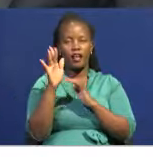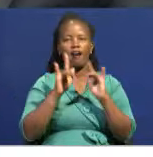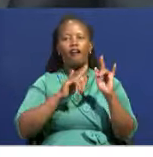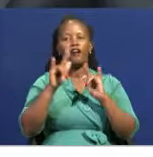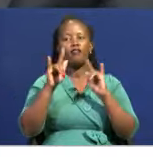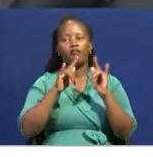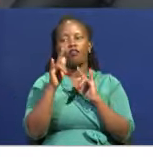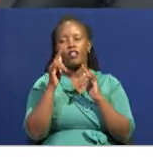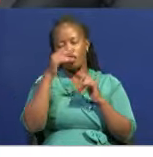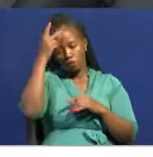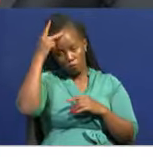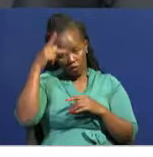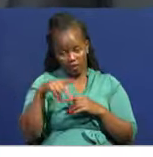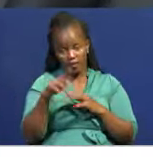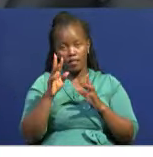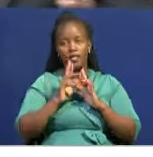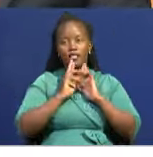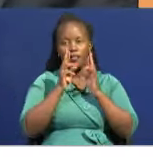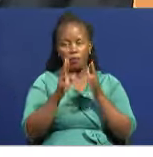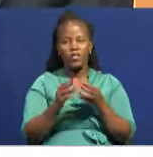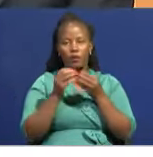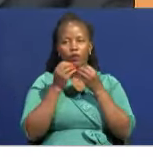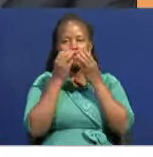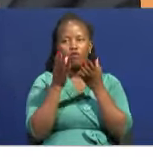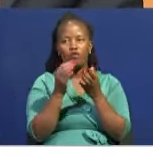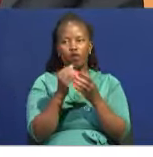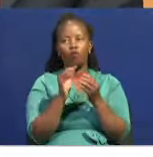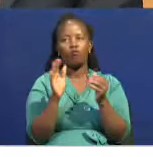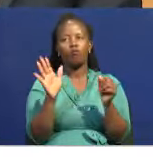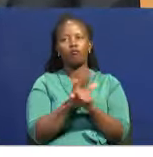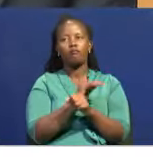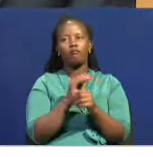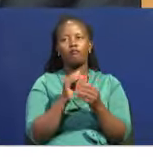is Nancy Okore, and she's going to be giving us full details of that in our subsequent bulletins.